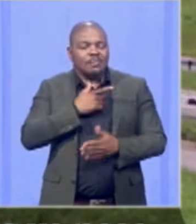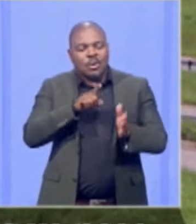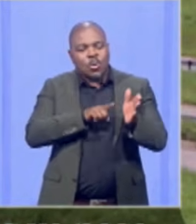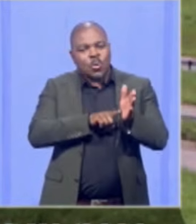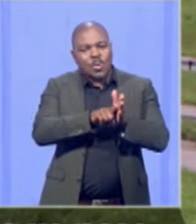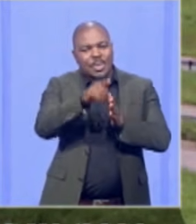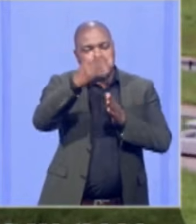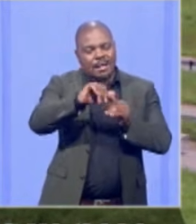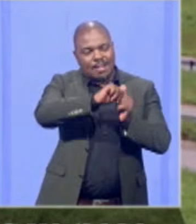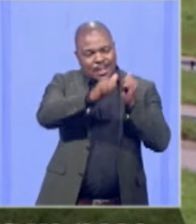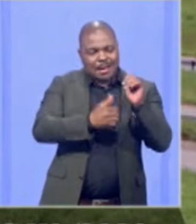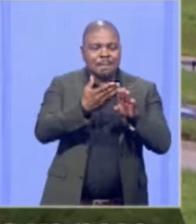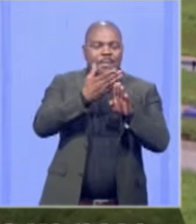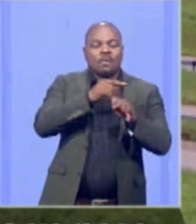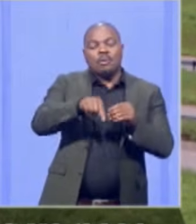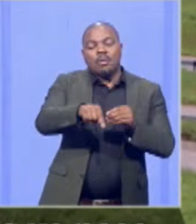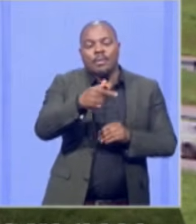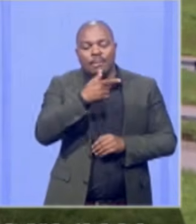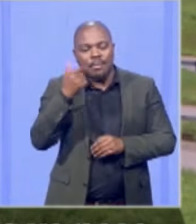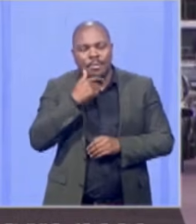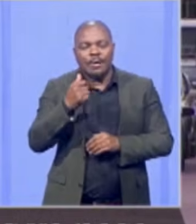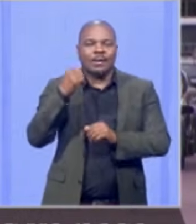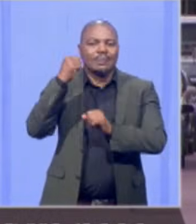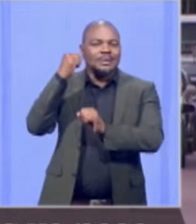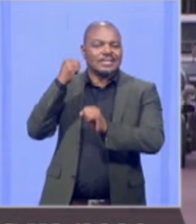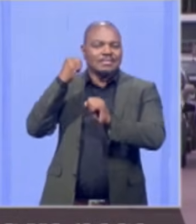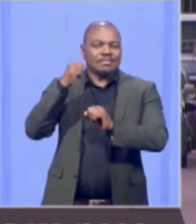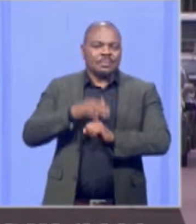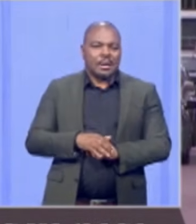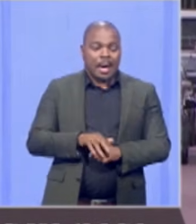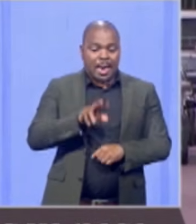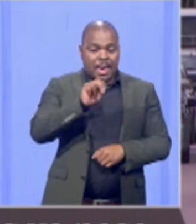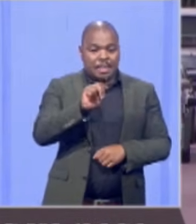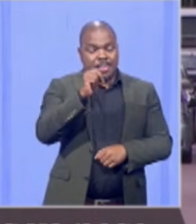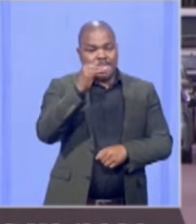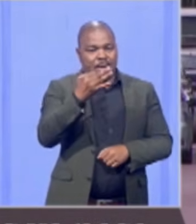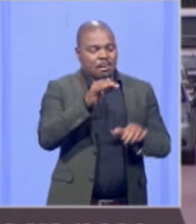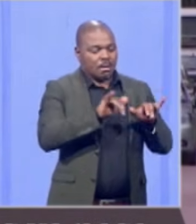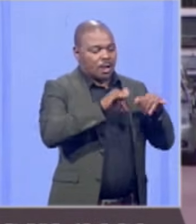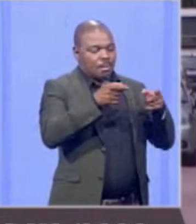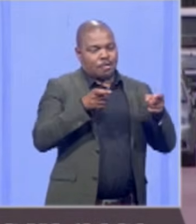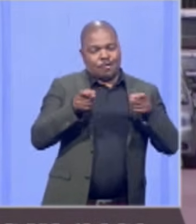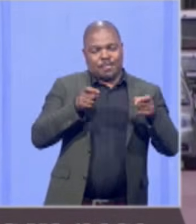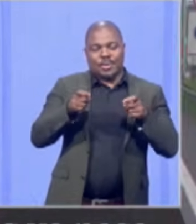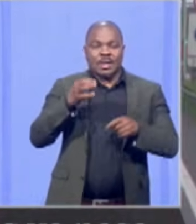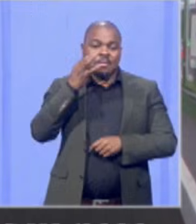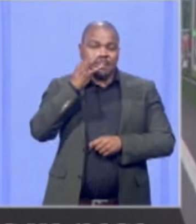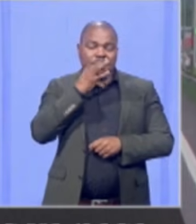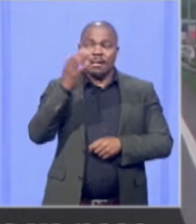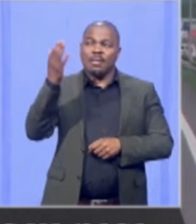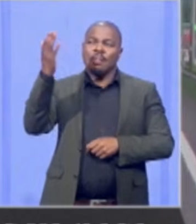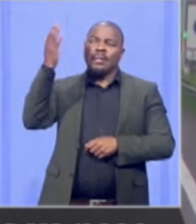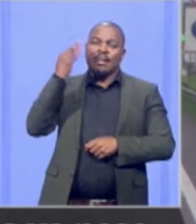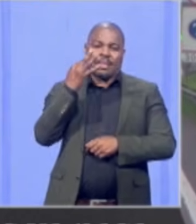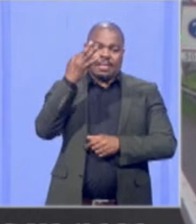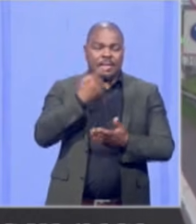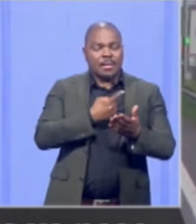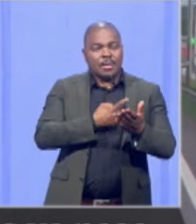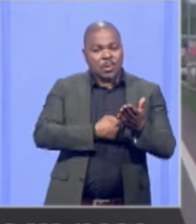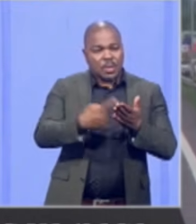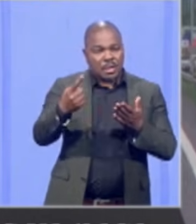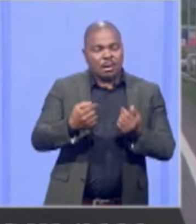beke ba bofelo pele ga Keresemose. Botsamaisi ba N3 bo bega gore mo dibekeng di le 3 tse di fetileng kelo